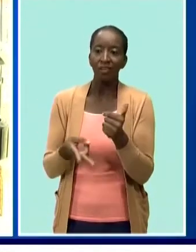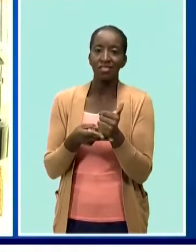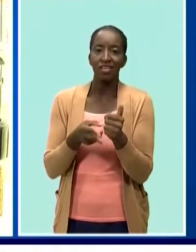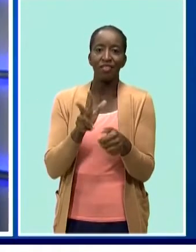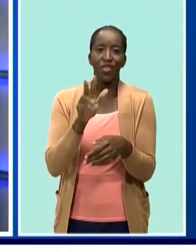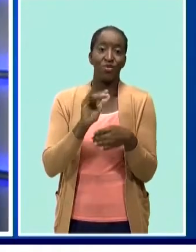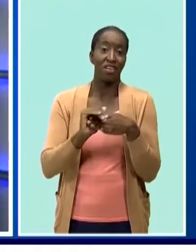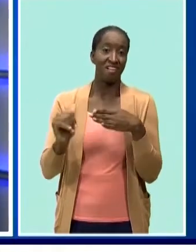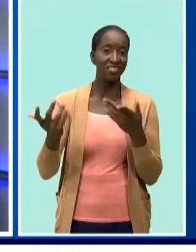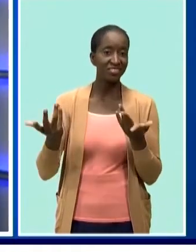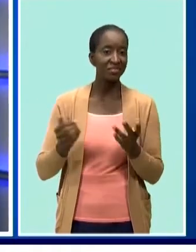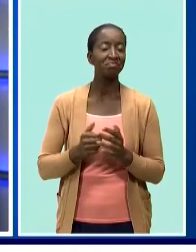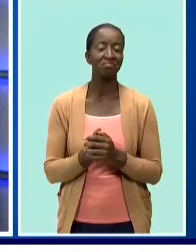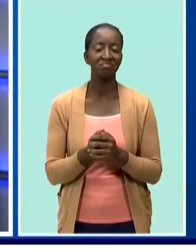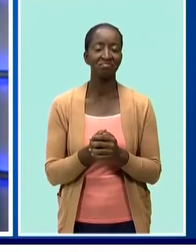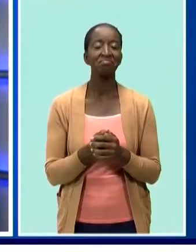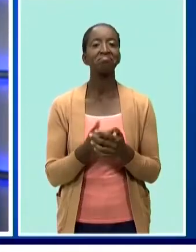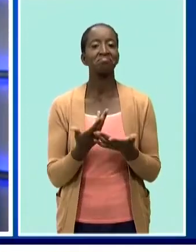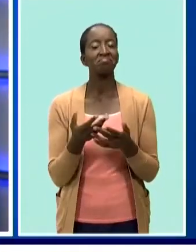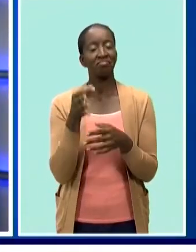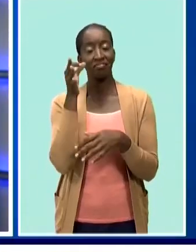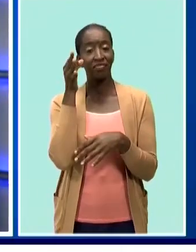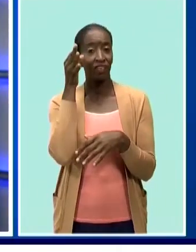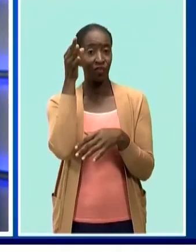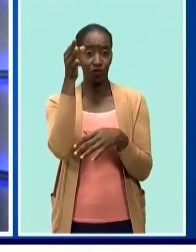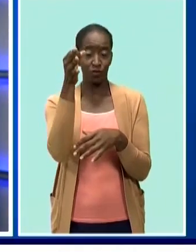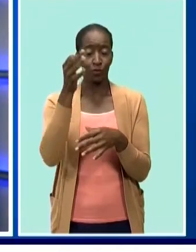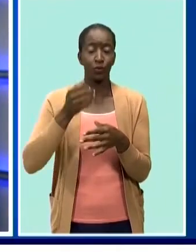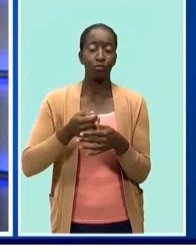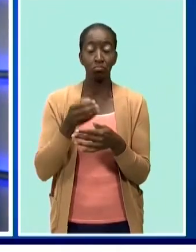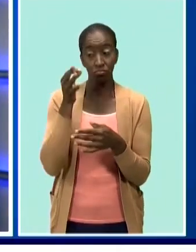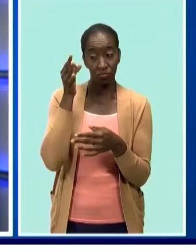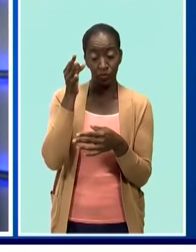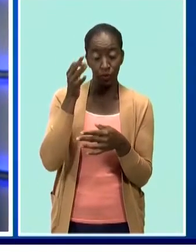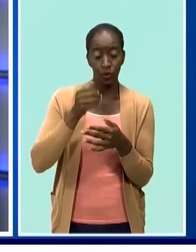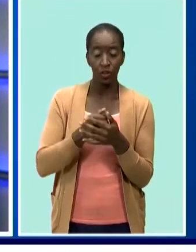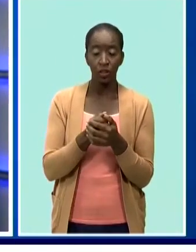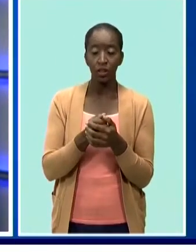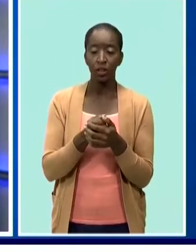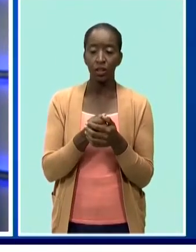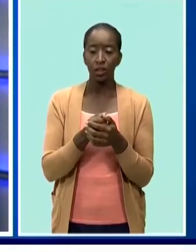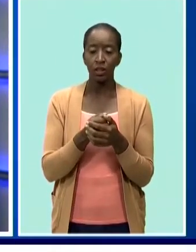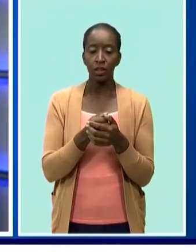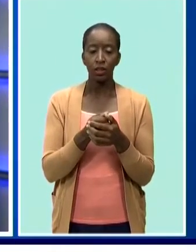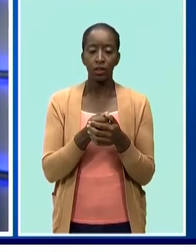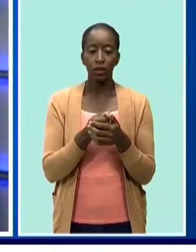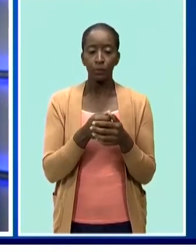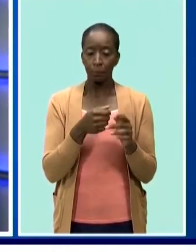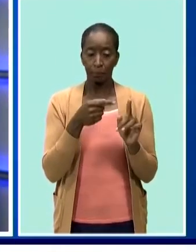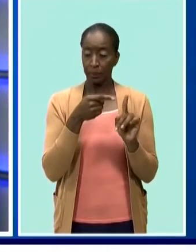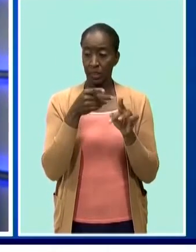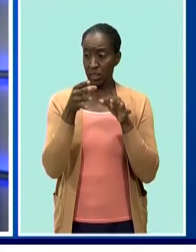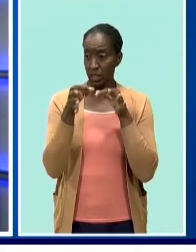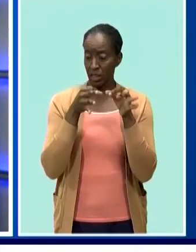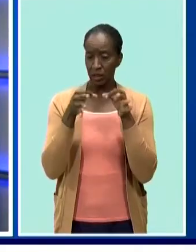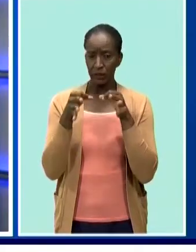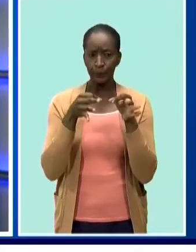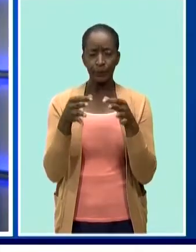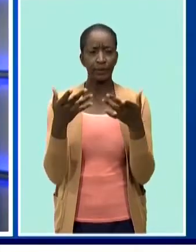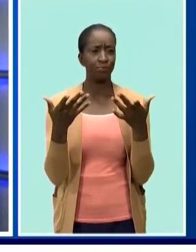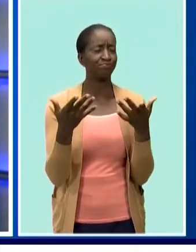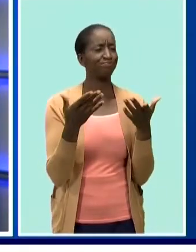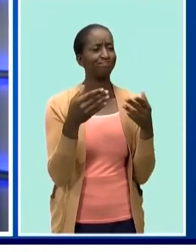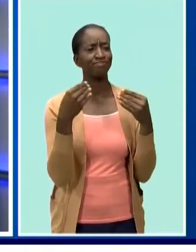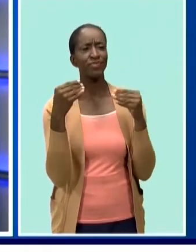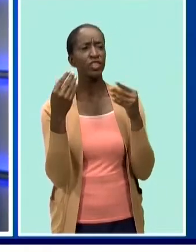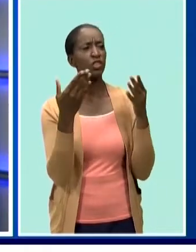gallon. Now, going forward, Lisa, Mr. Jackson says they will be going through their entire stock to see in what other areas they can